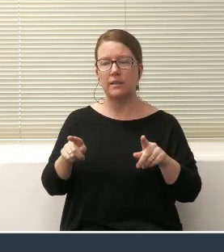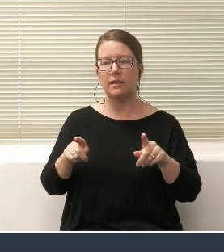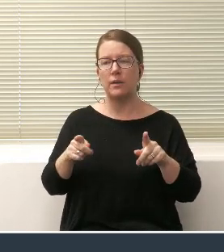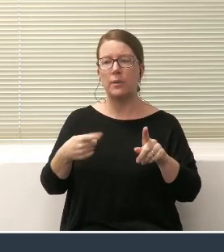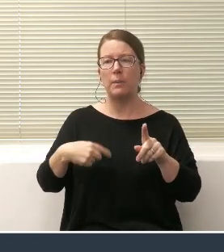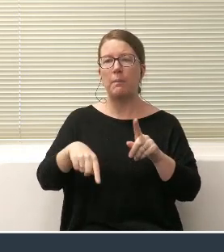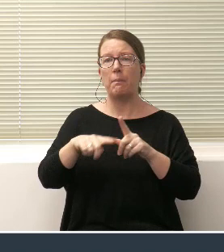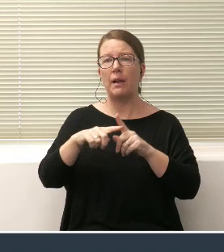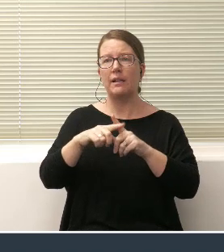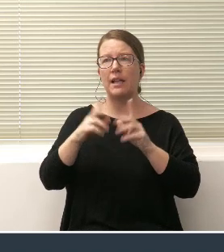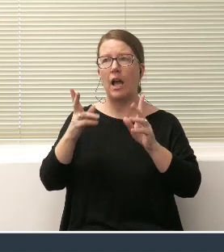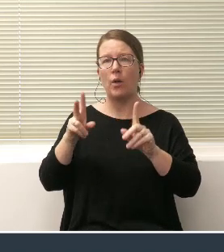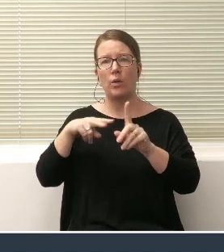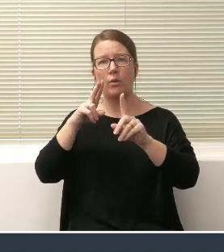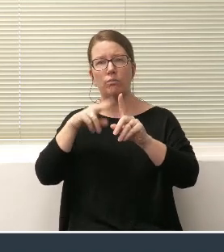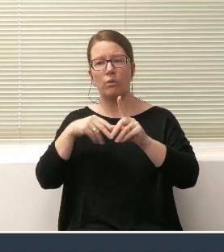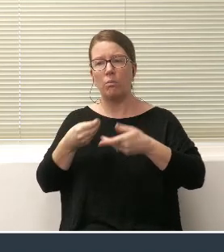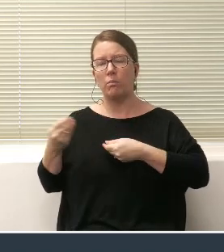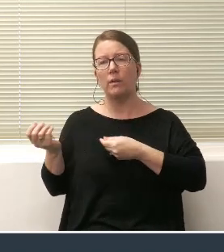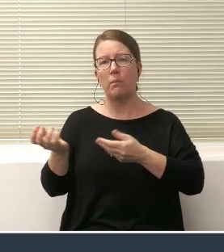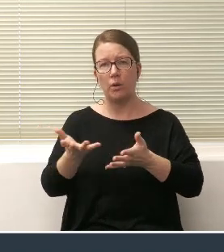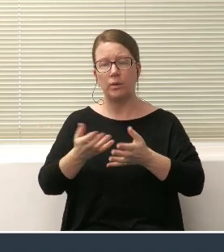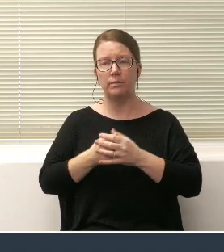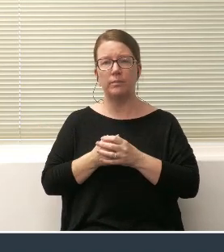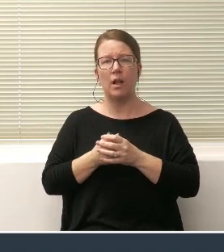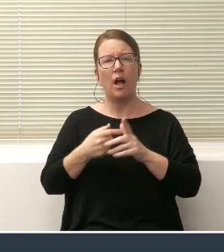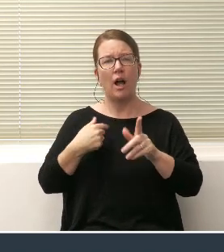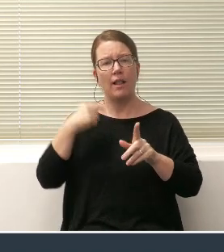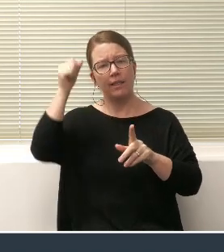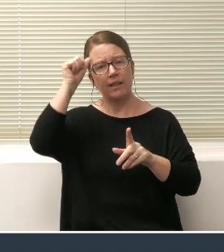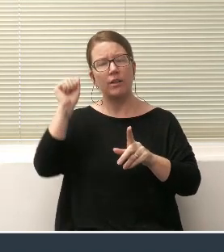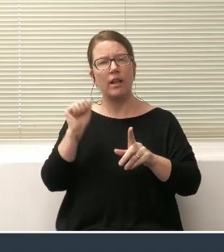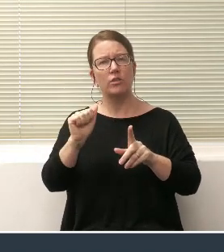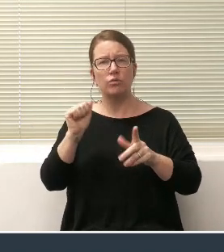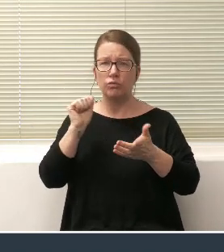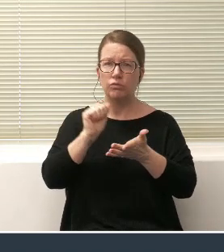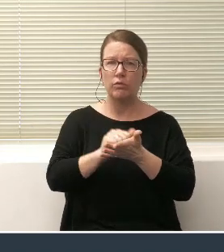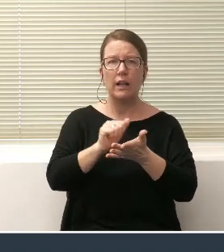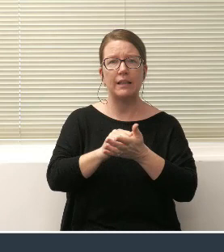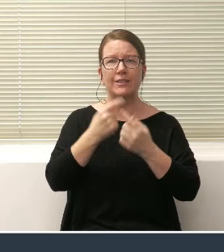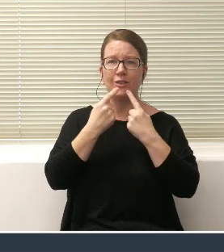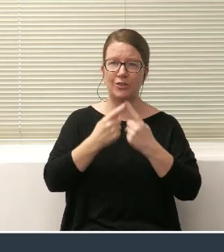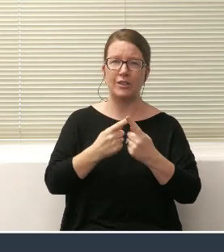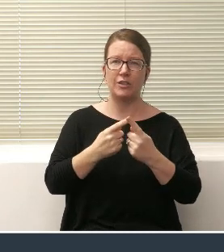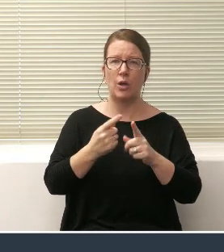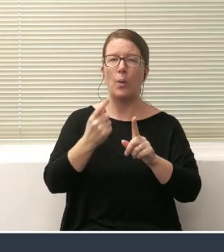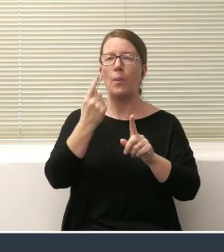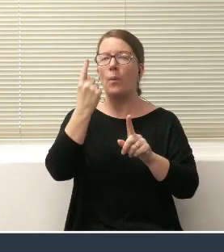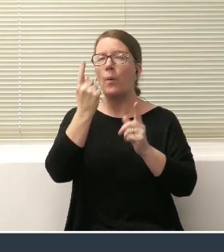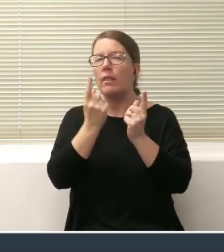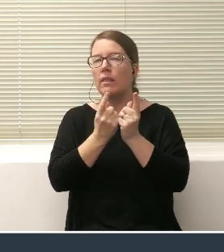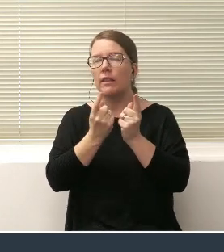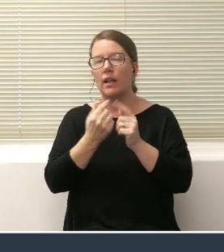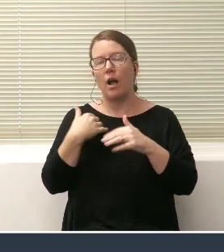I think that's really appropriate to include. So your suggestions there are really valid. One of the things that I